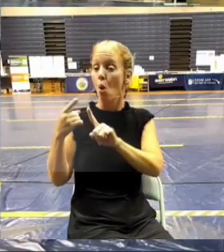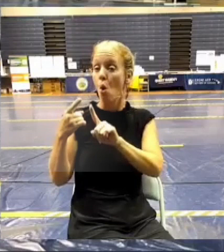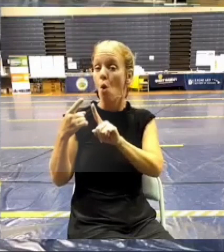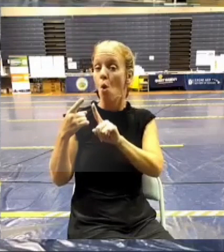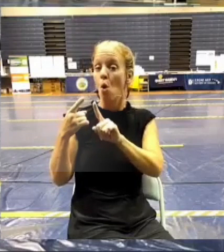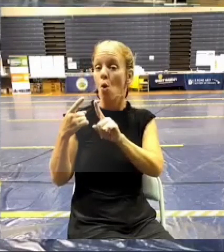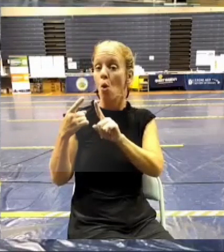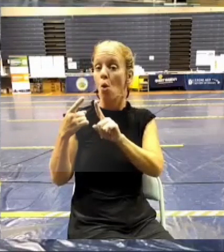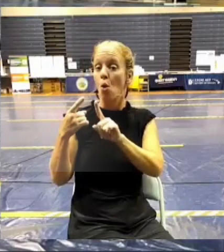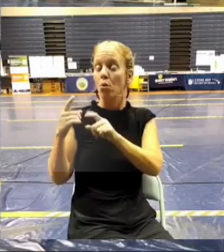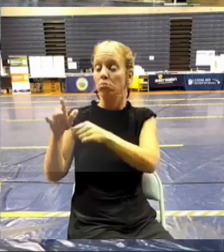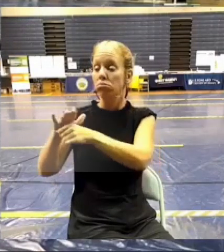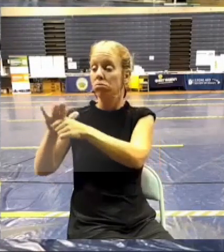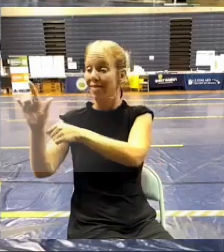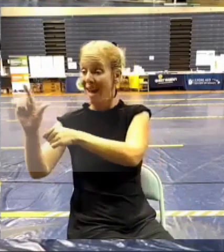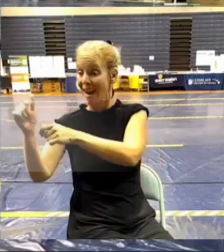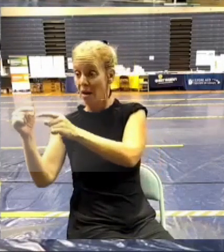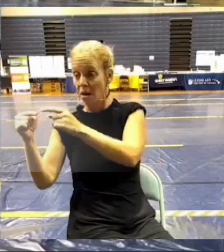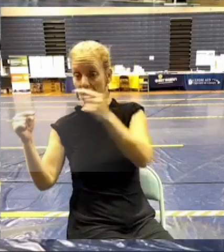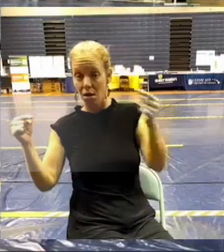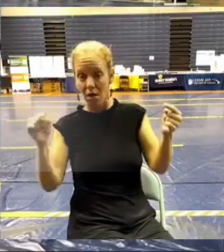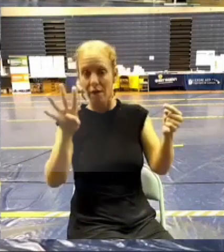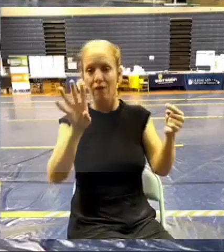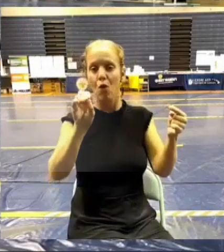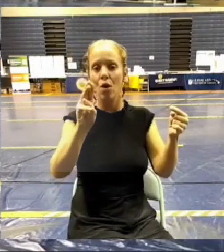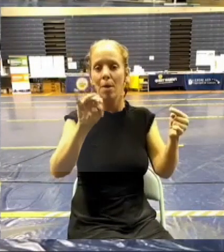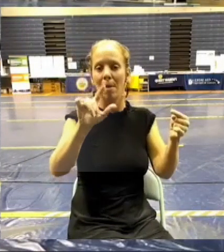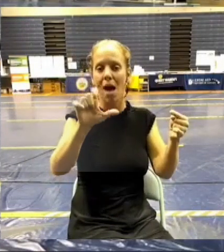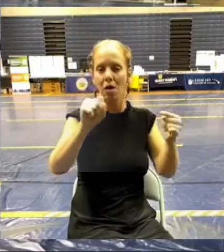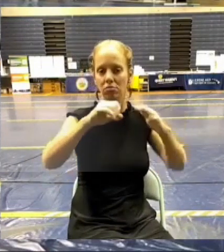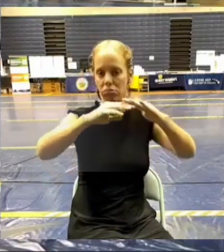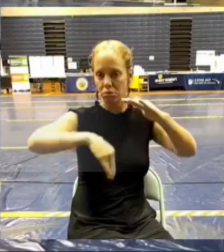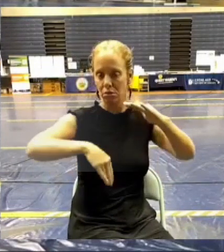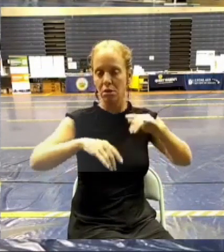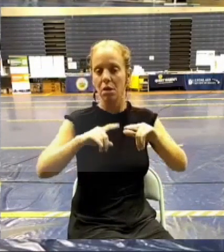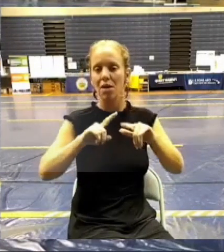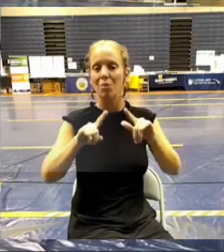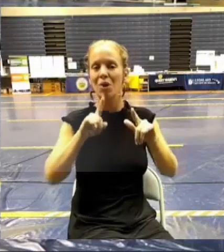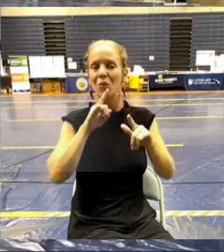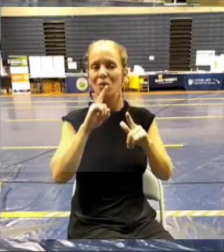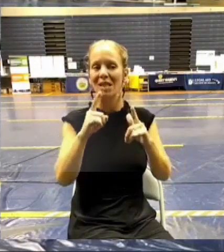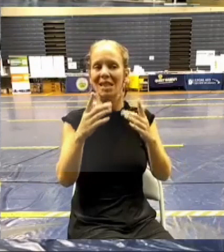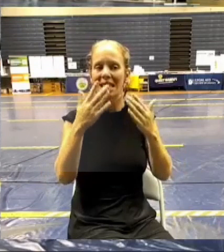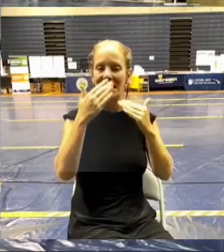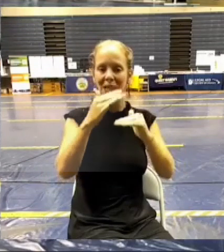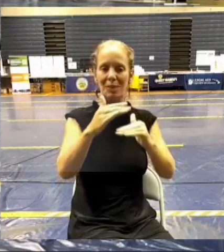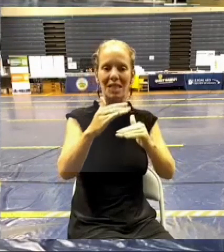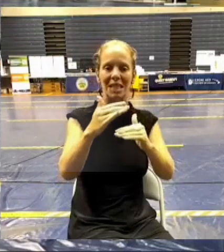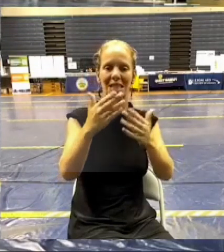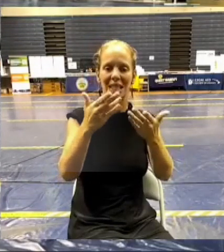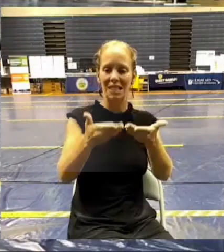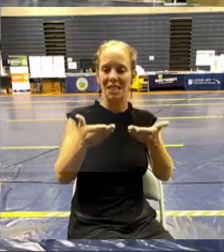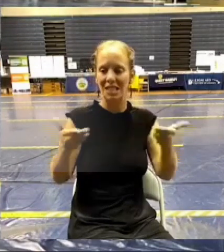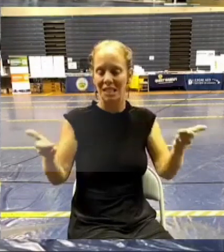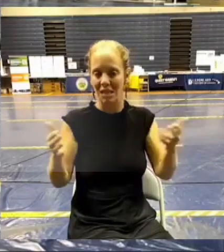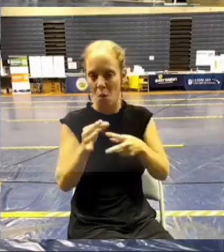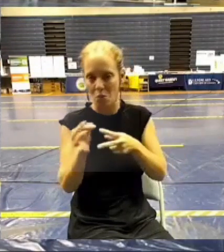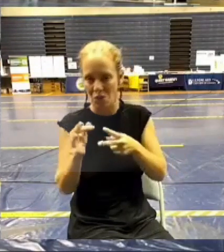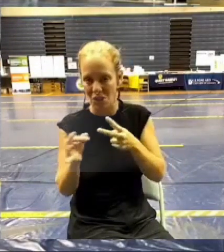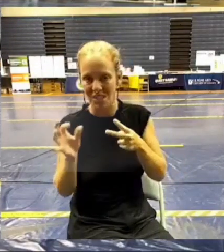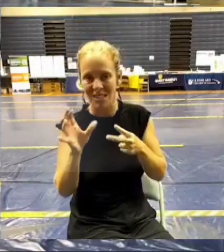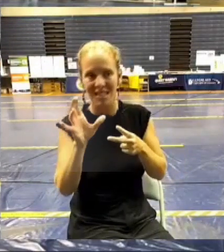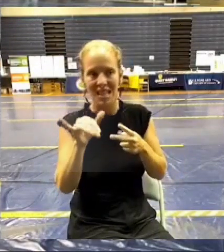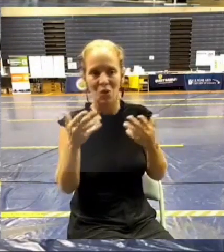of Lahaina. I understand the commute distance, but we're in a situation where there's limited resources, and those